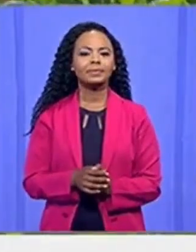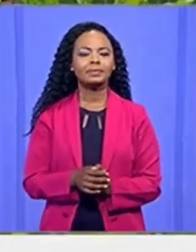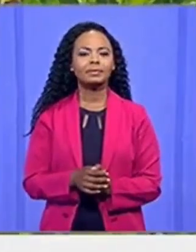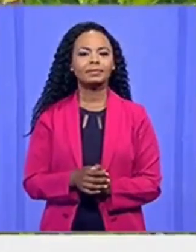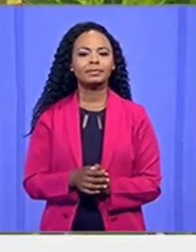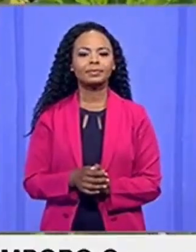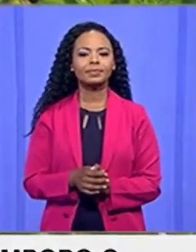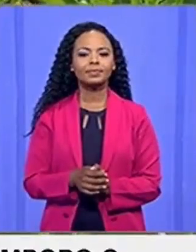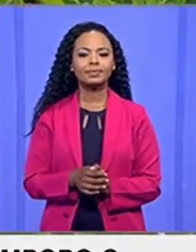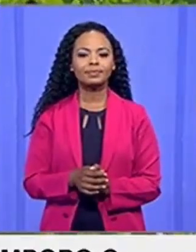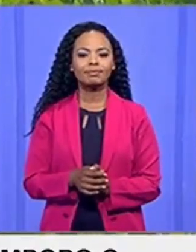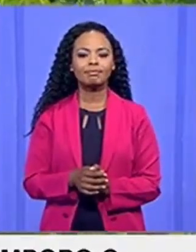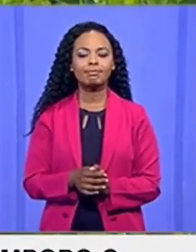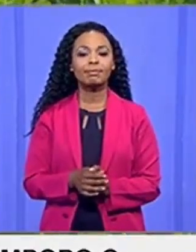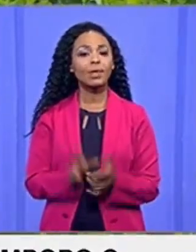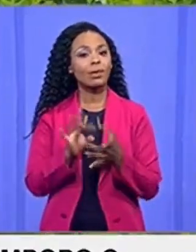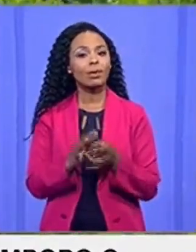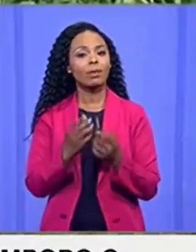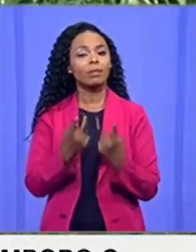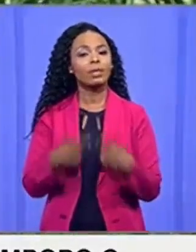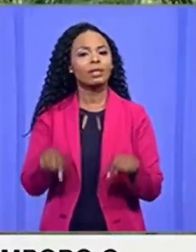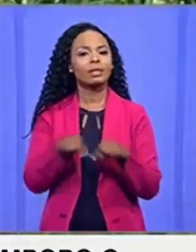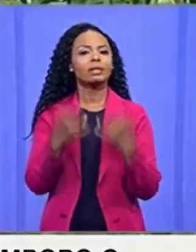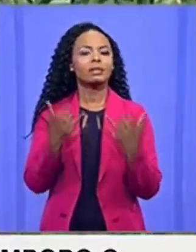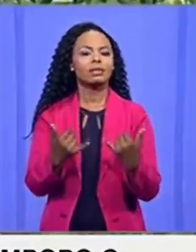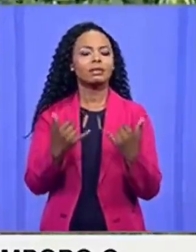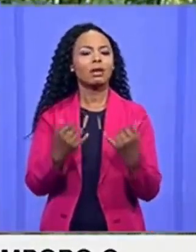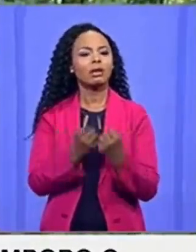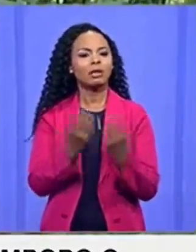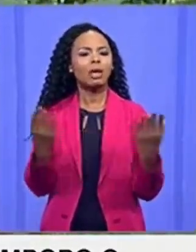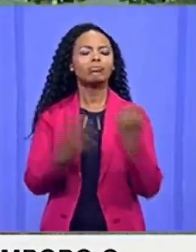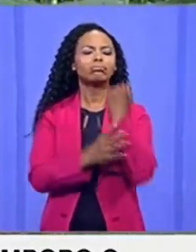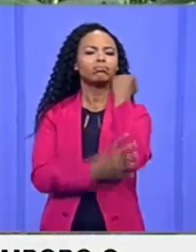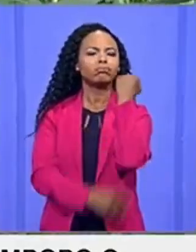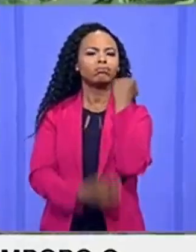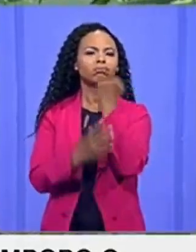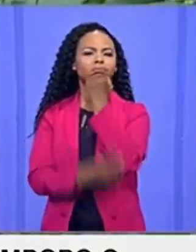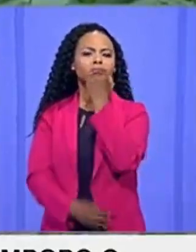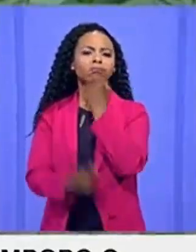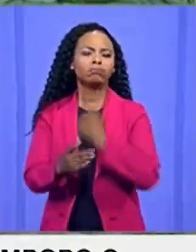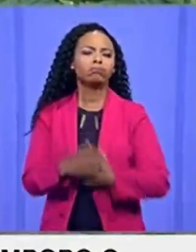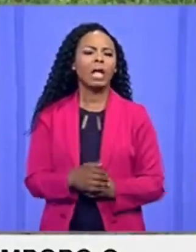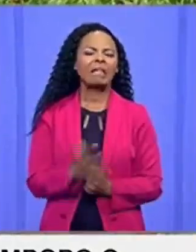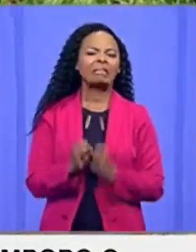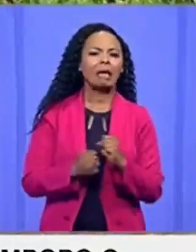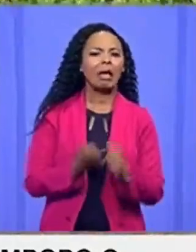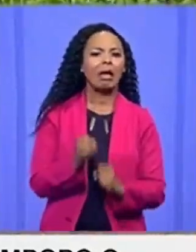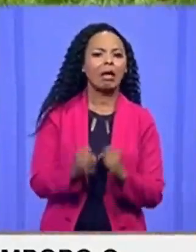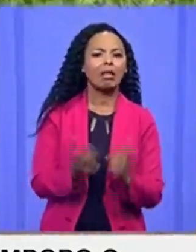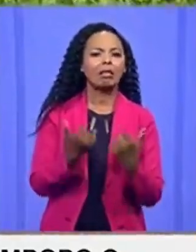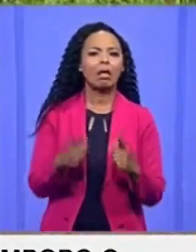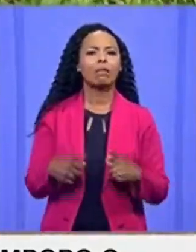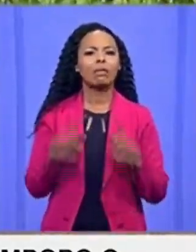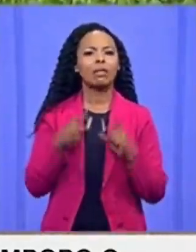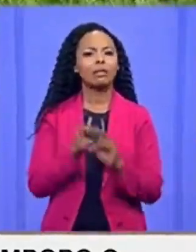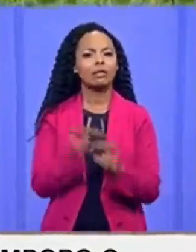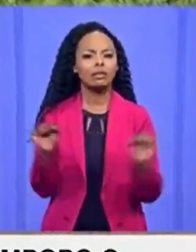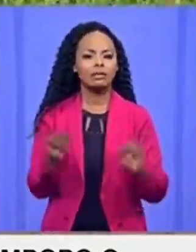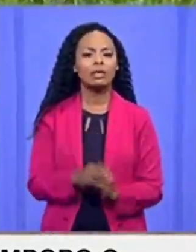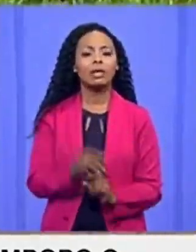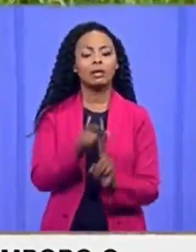Maemo a botshelo mono gae a tsweletse go ya kwa godimo mme malapa a le mantsi a kgaratlhela go tshela mo motseng wa Mankweng. Molemi